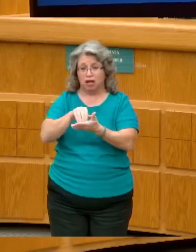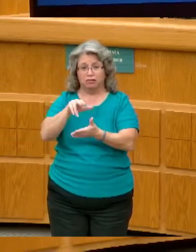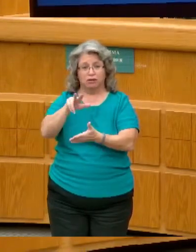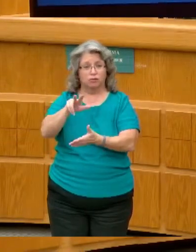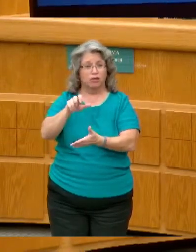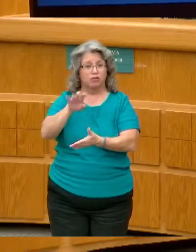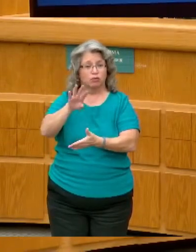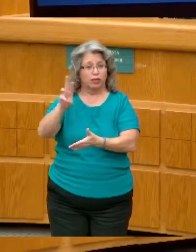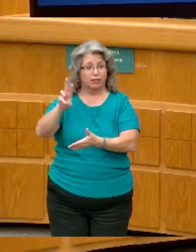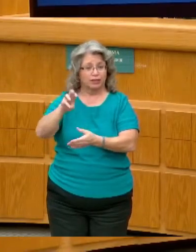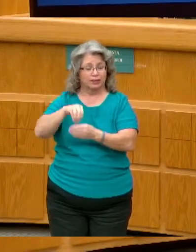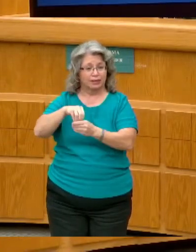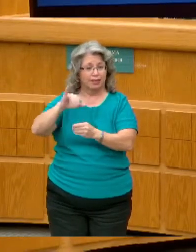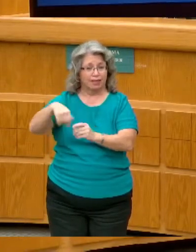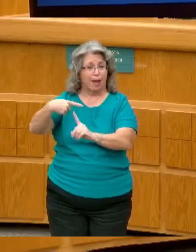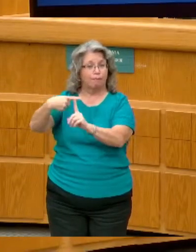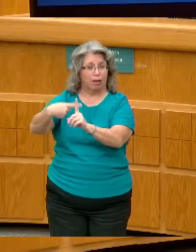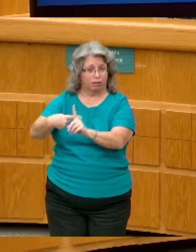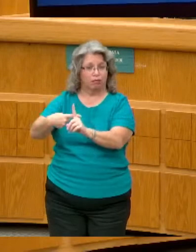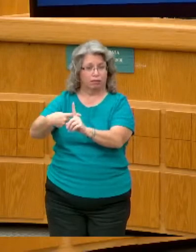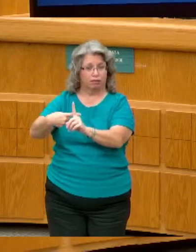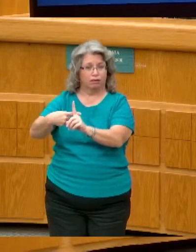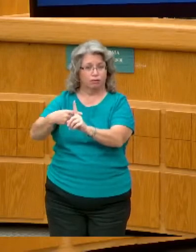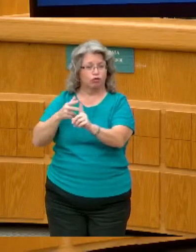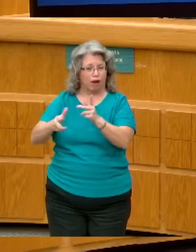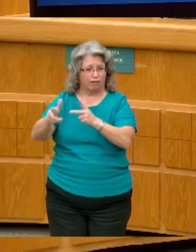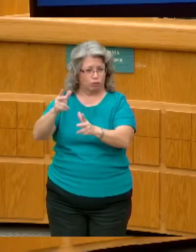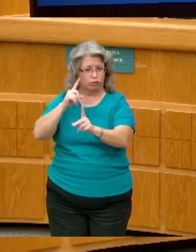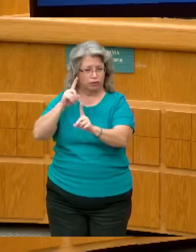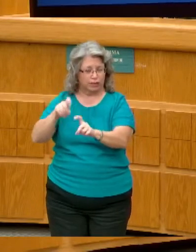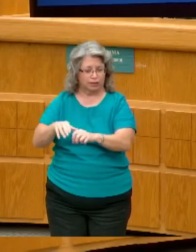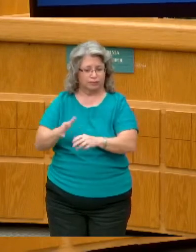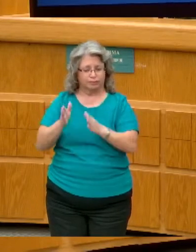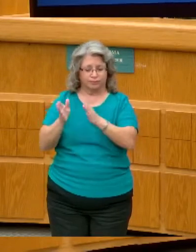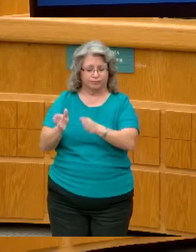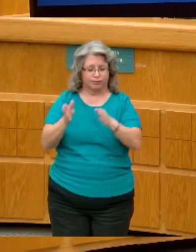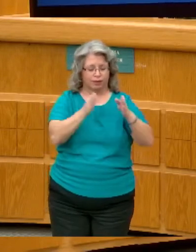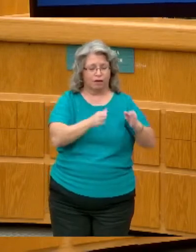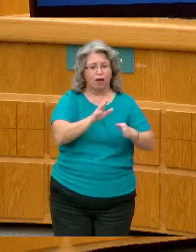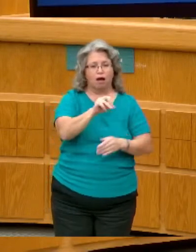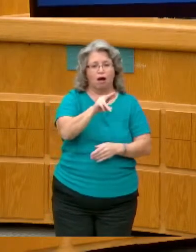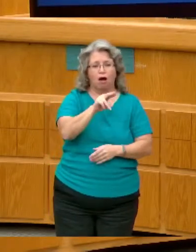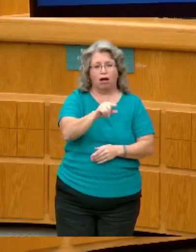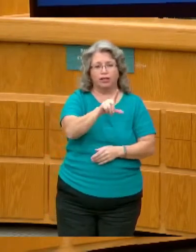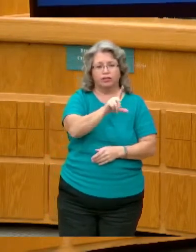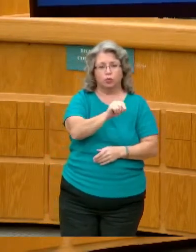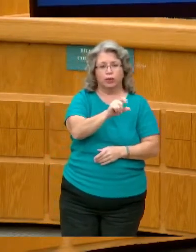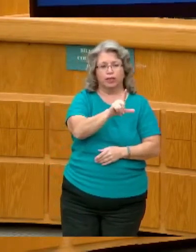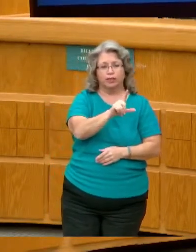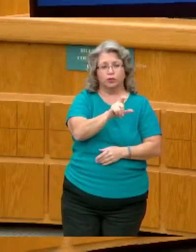2,346 in that month through the drive-through. In August of 2021, we tested